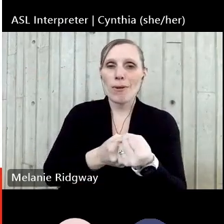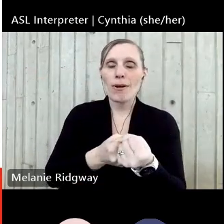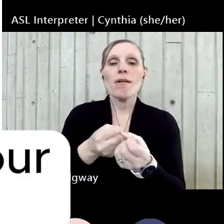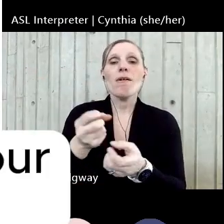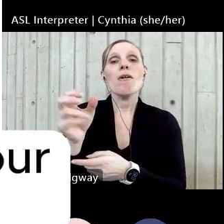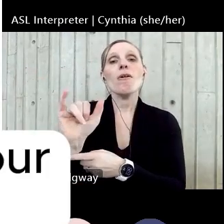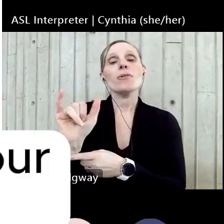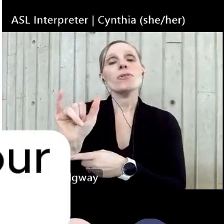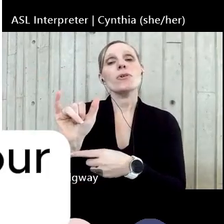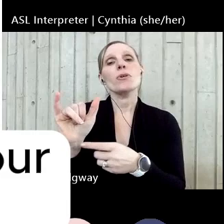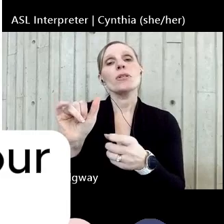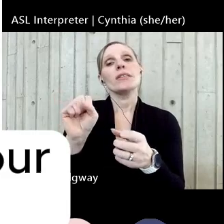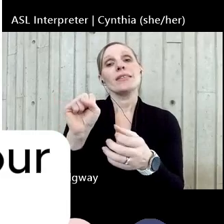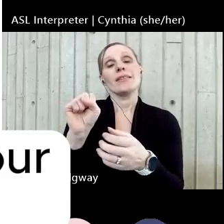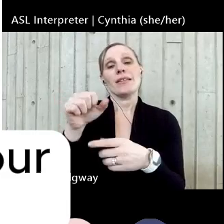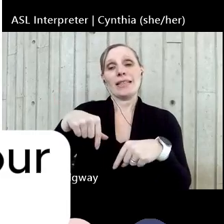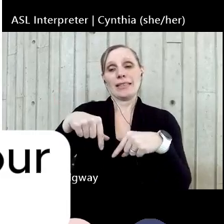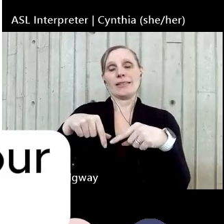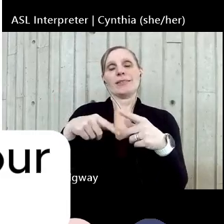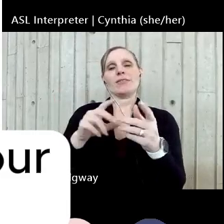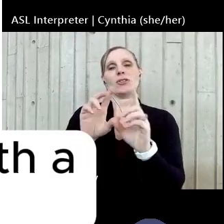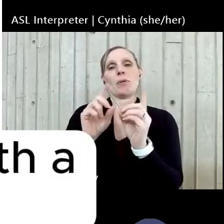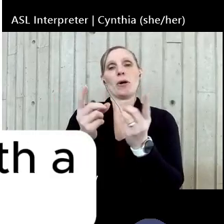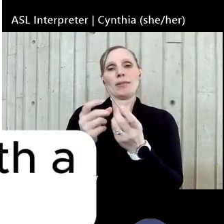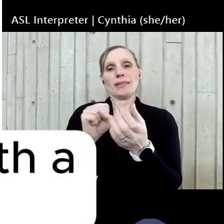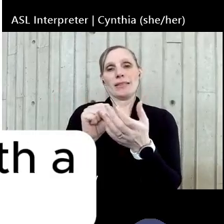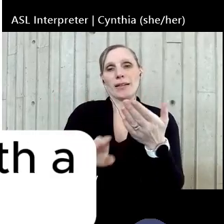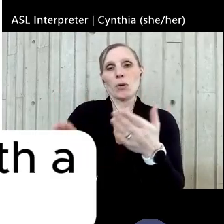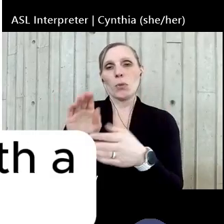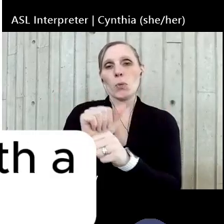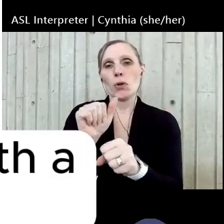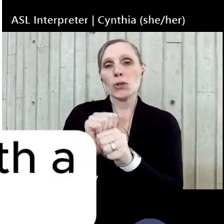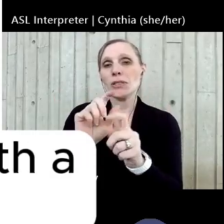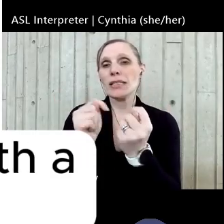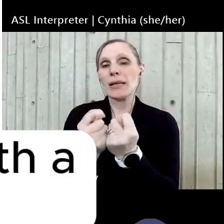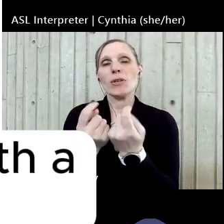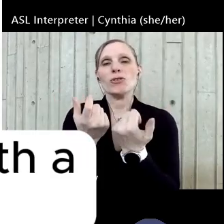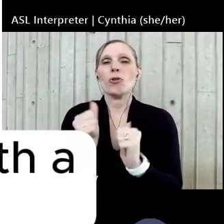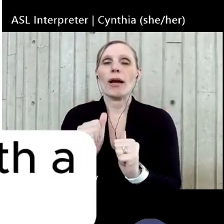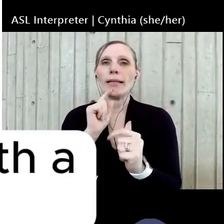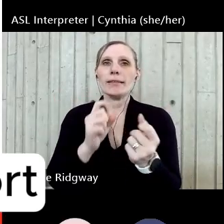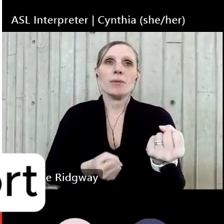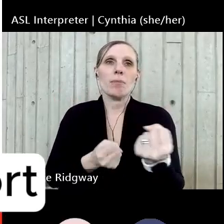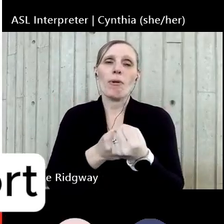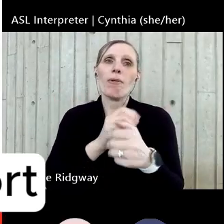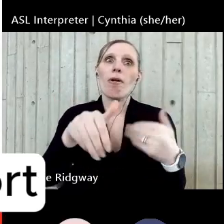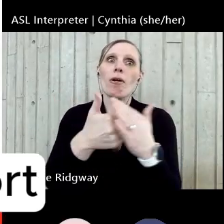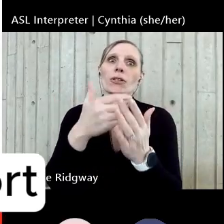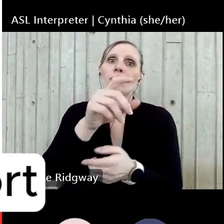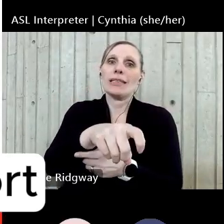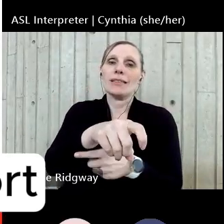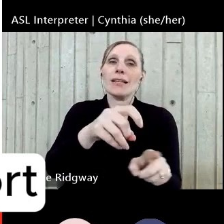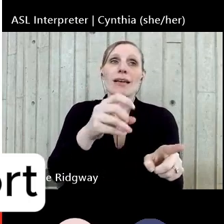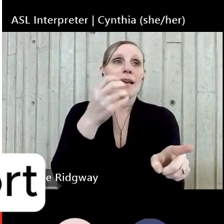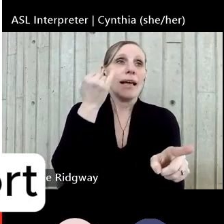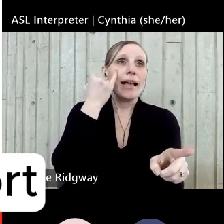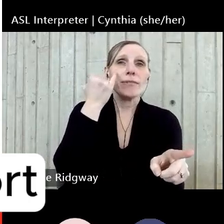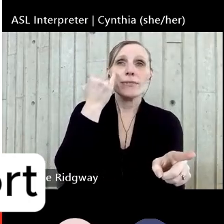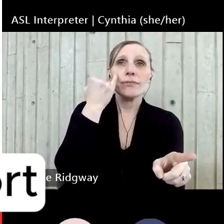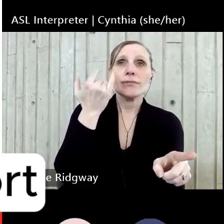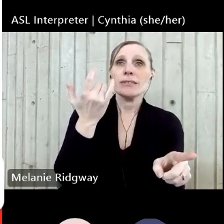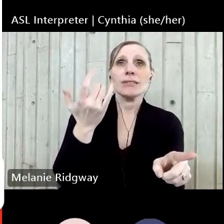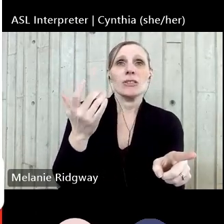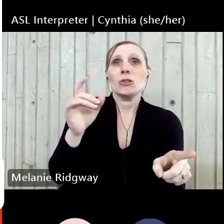Seneca Works team works together to make sure that your needs are supported. So if we're ever engaging with a student and they just need a little bit